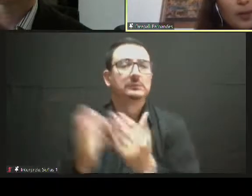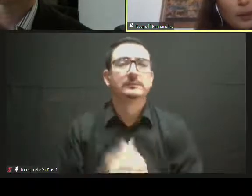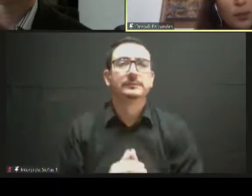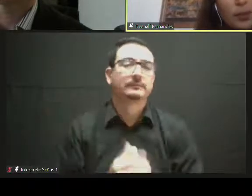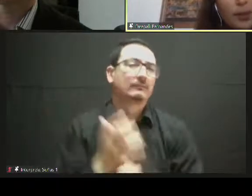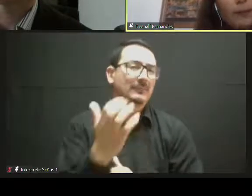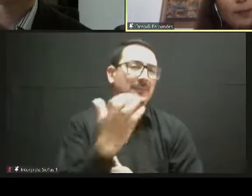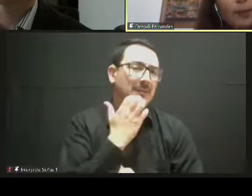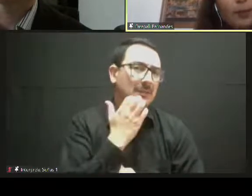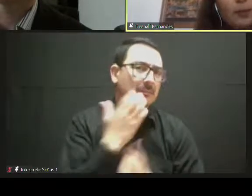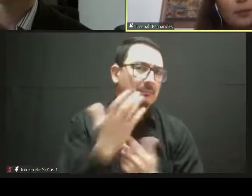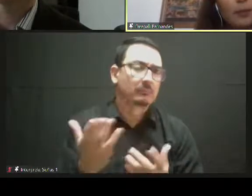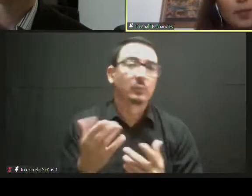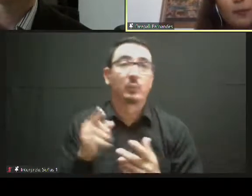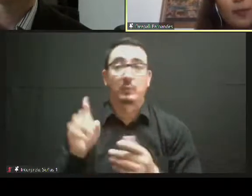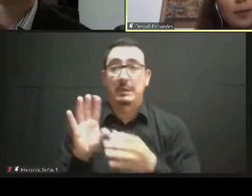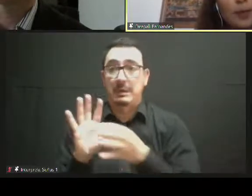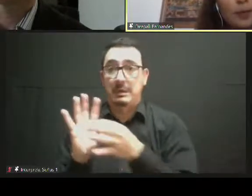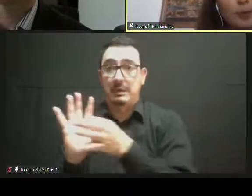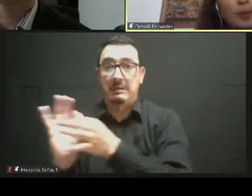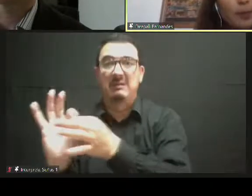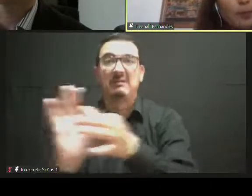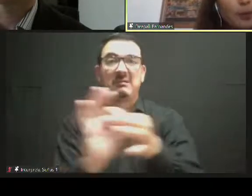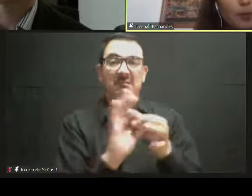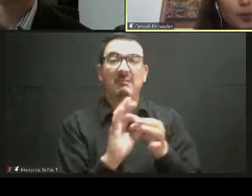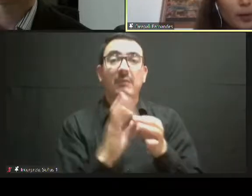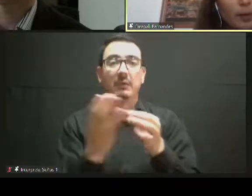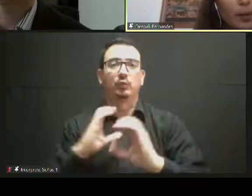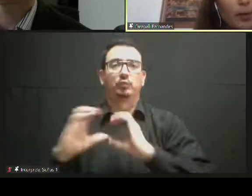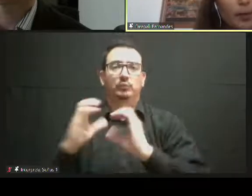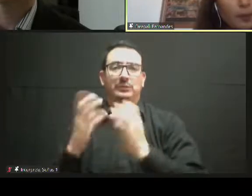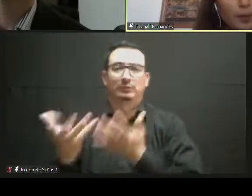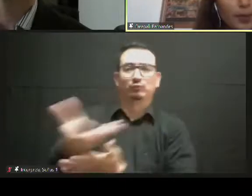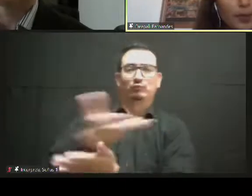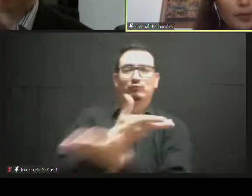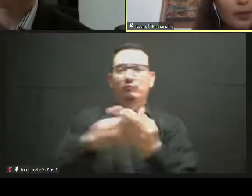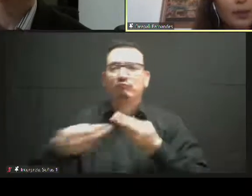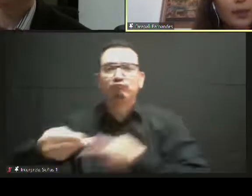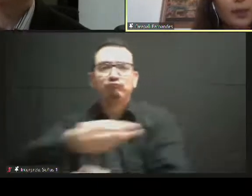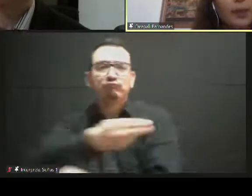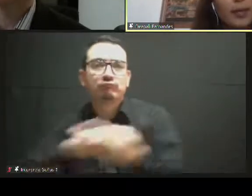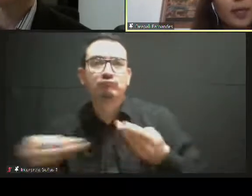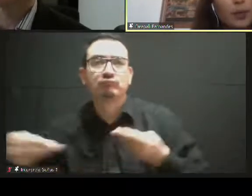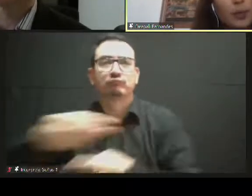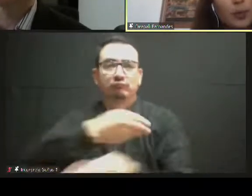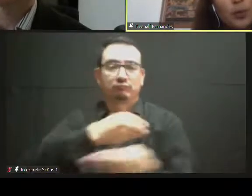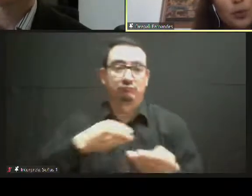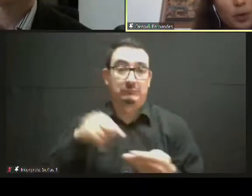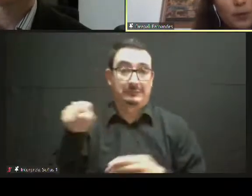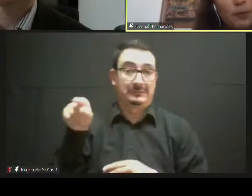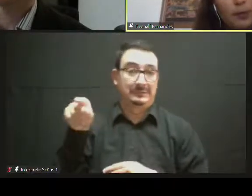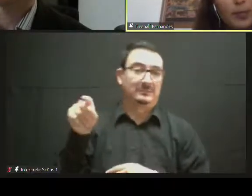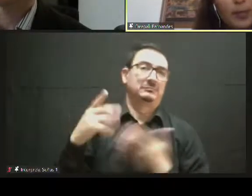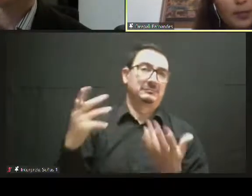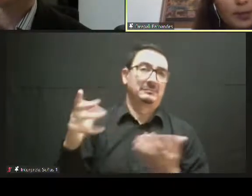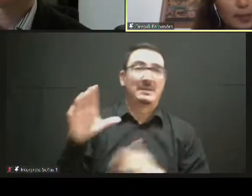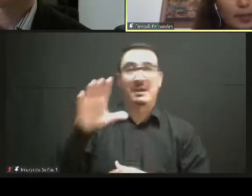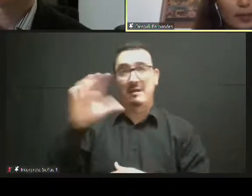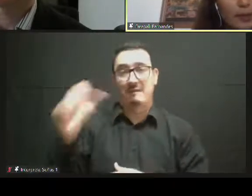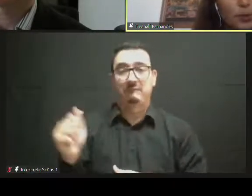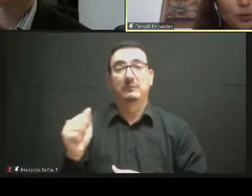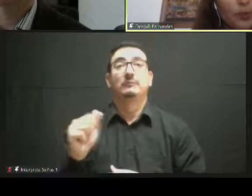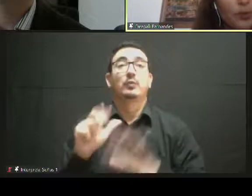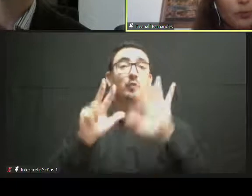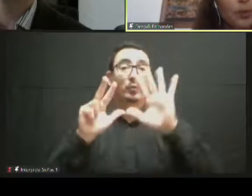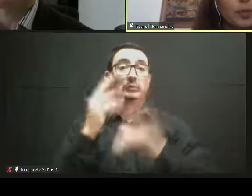MSMEs are crucial. In Africa, 85% of people are employed in the informal sector, and a large proportion of the informal sector is